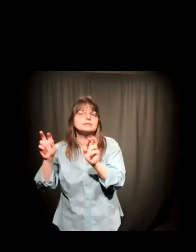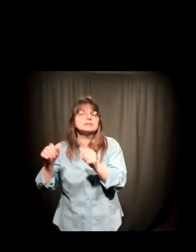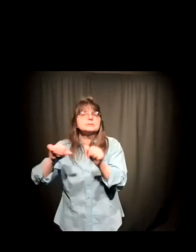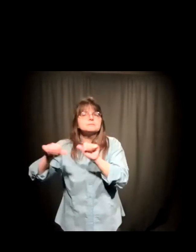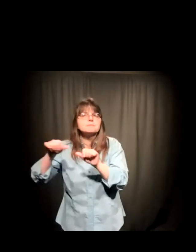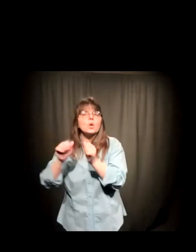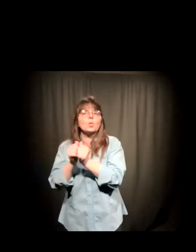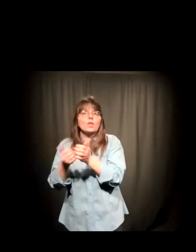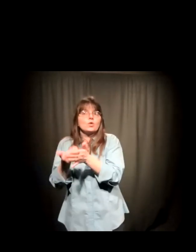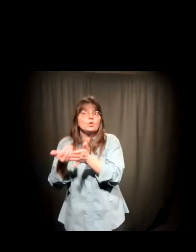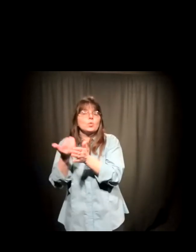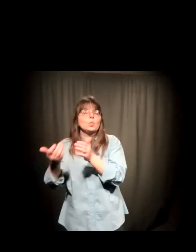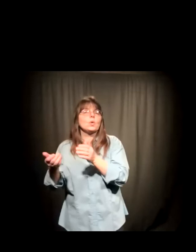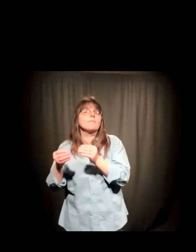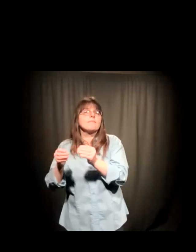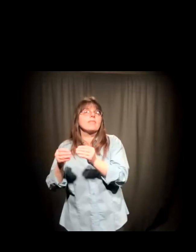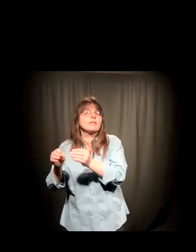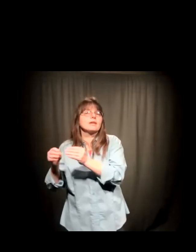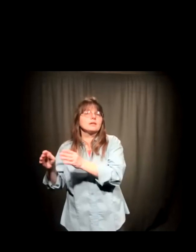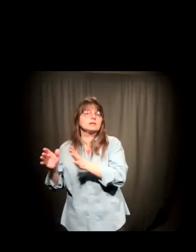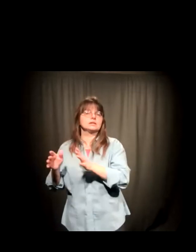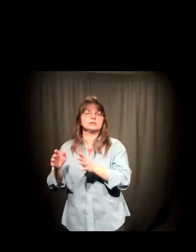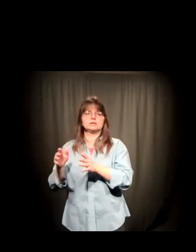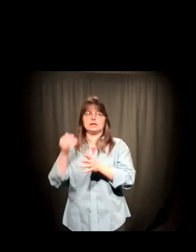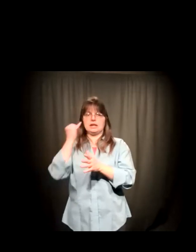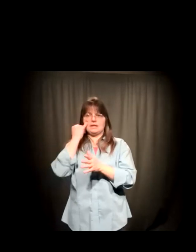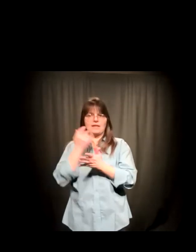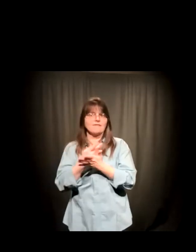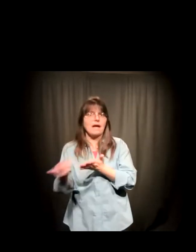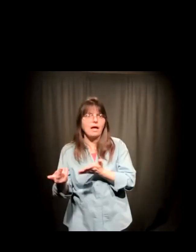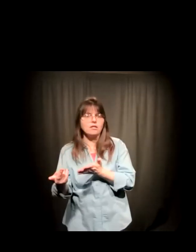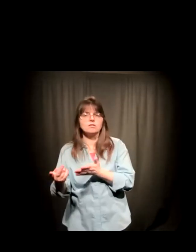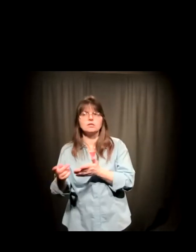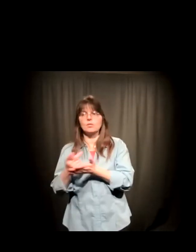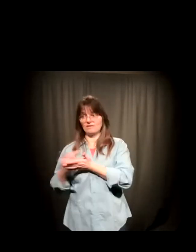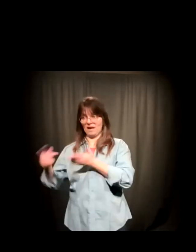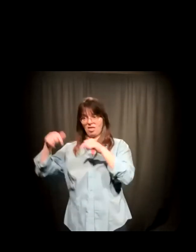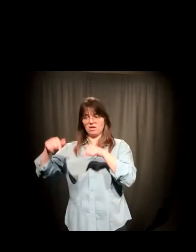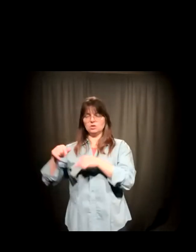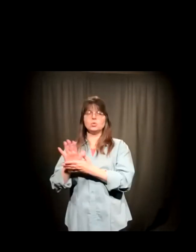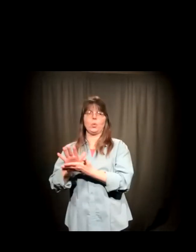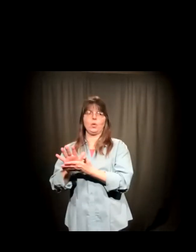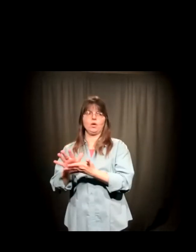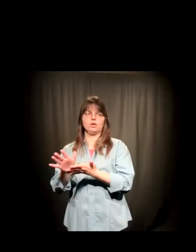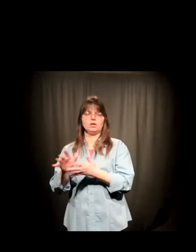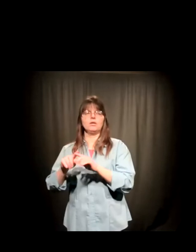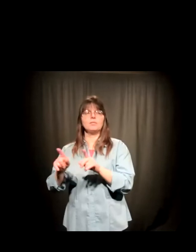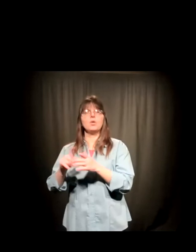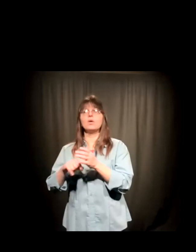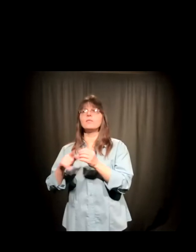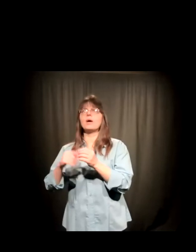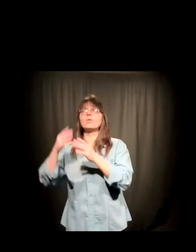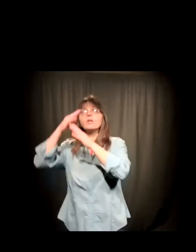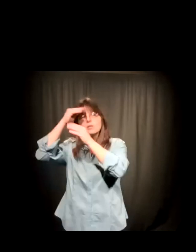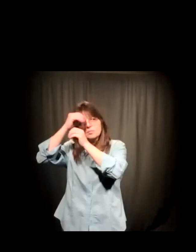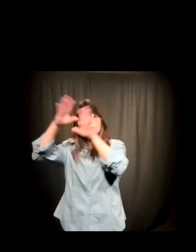as a failure not only of this school, but also of the idea more broadly. If they succeeded, however,